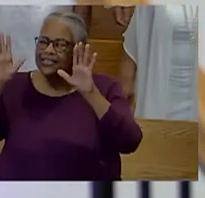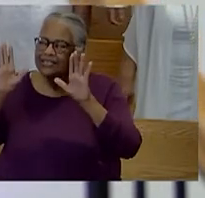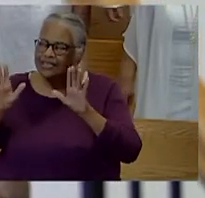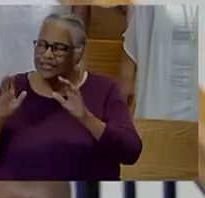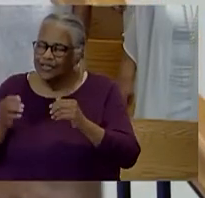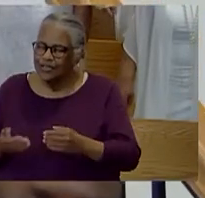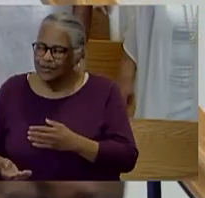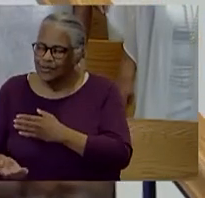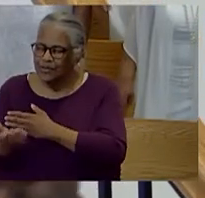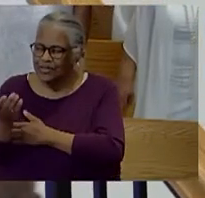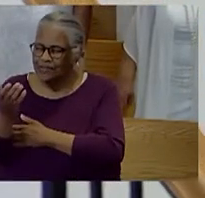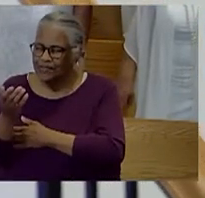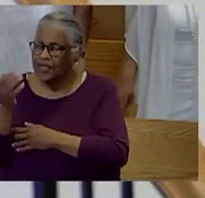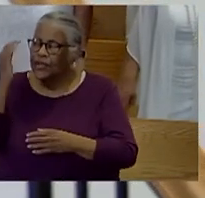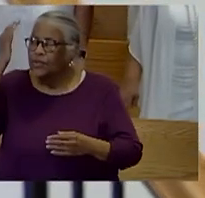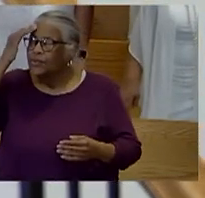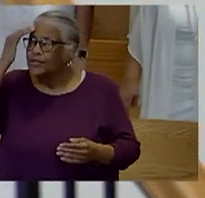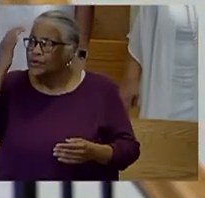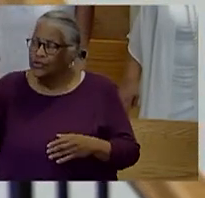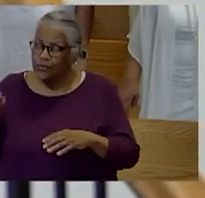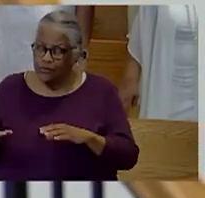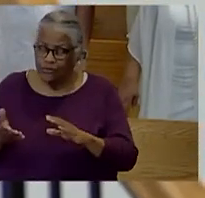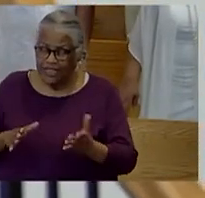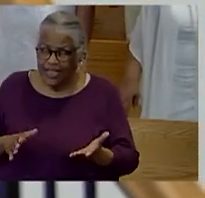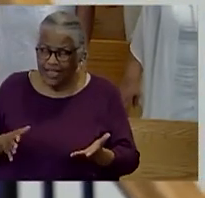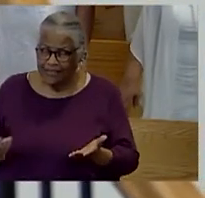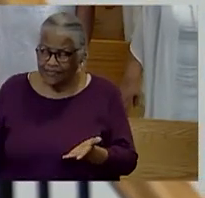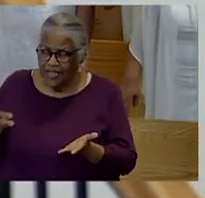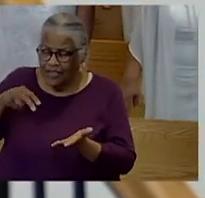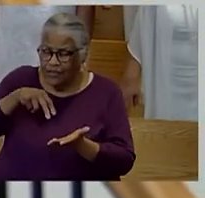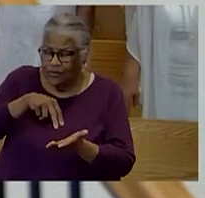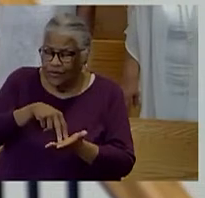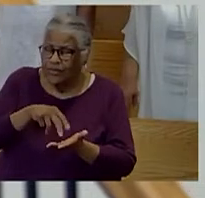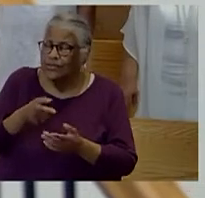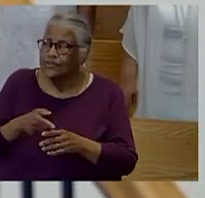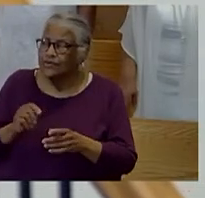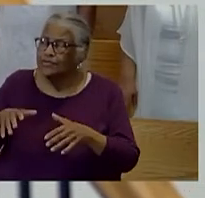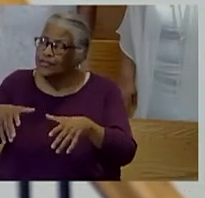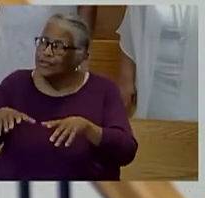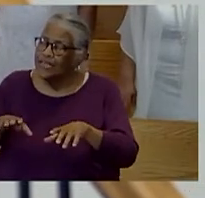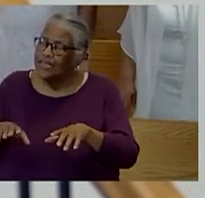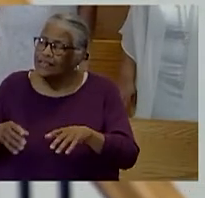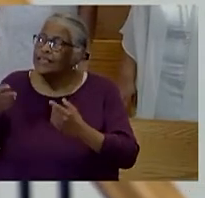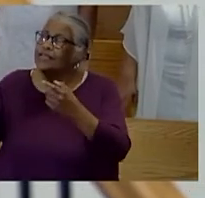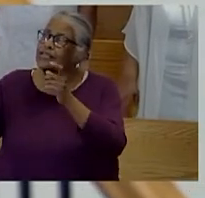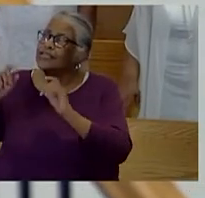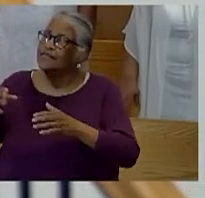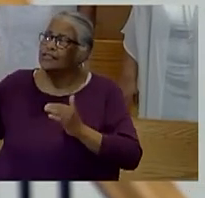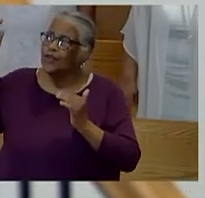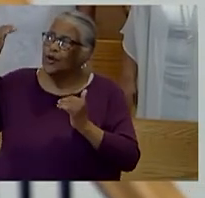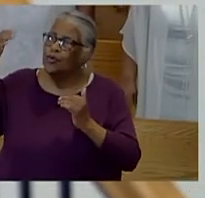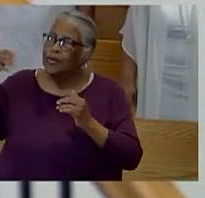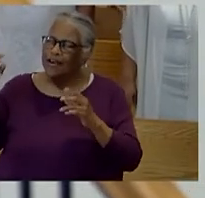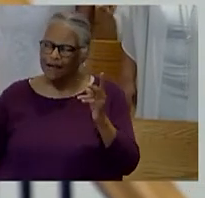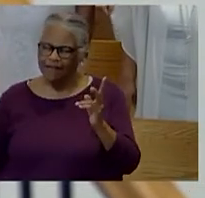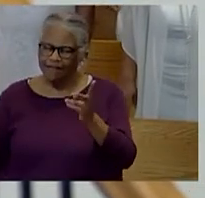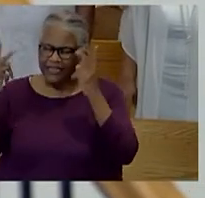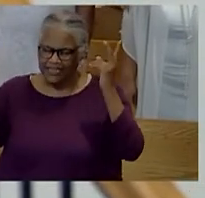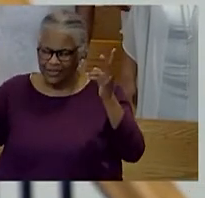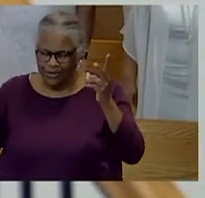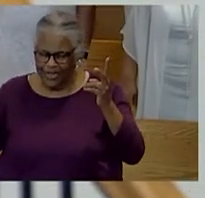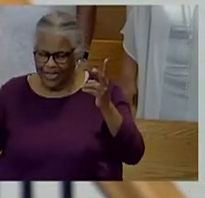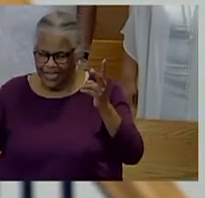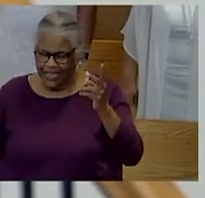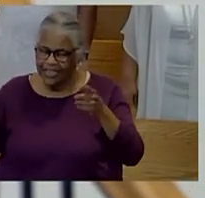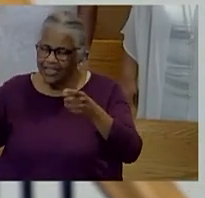Lord, we know that you have died and rose from the grave for us. You give us hope. You give us victory. You give us that